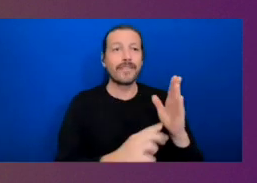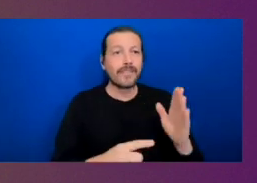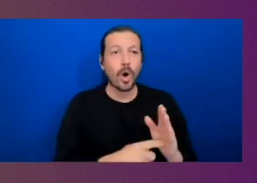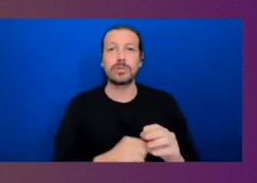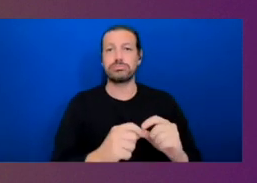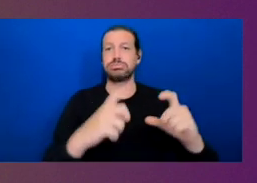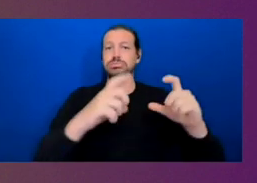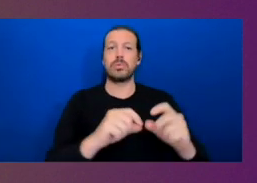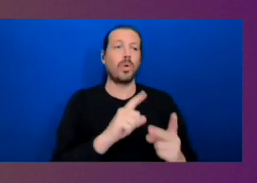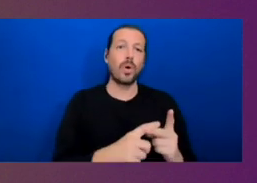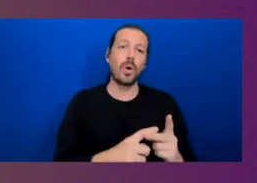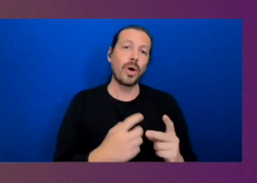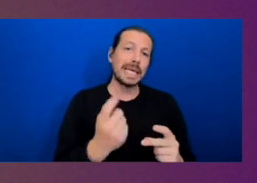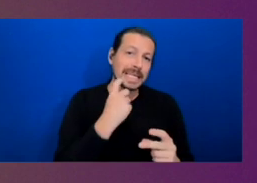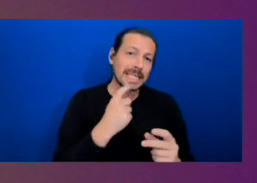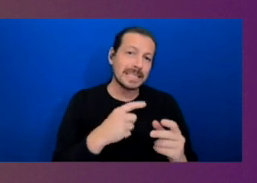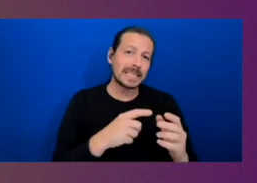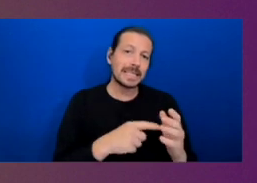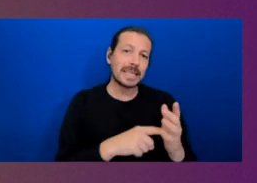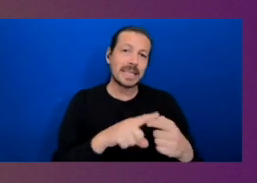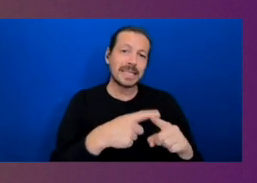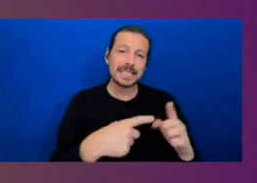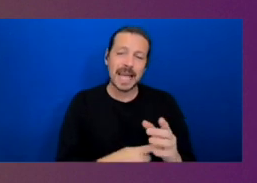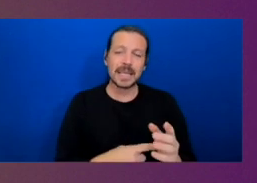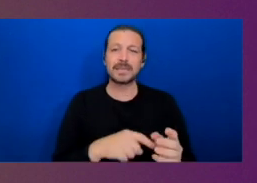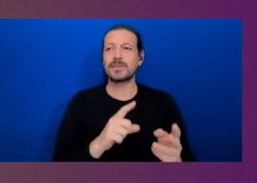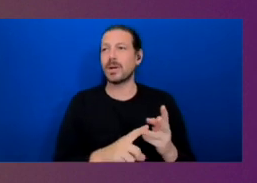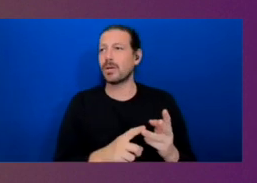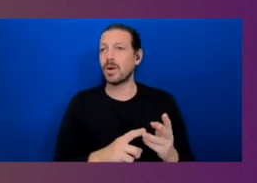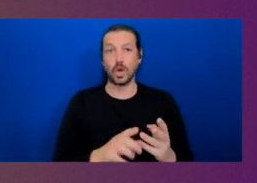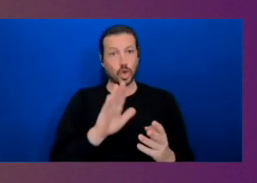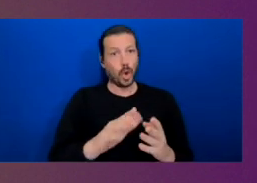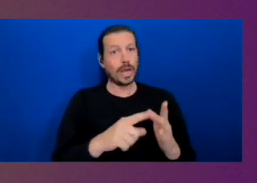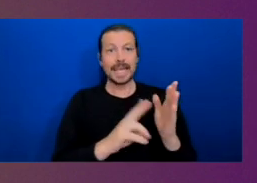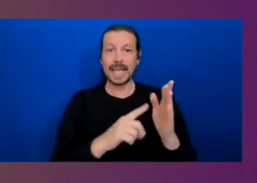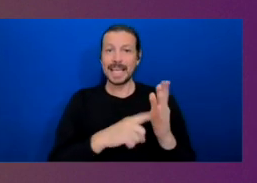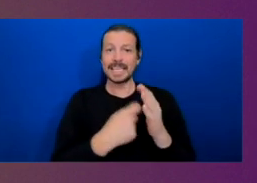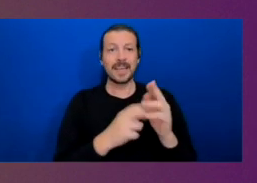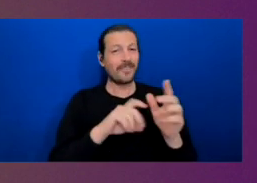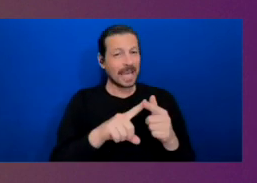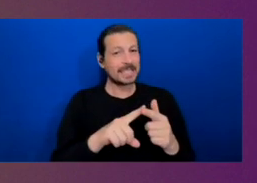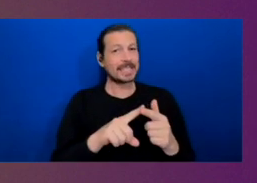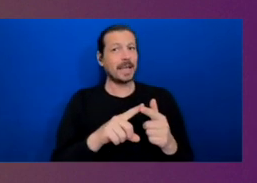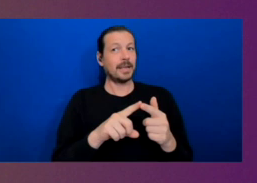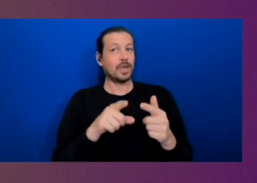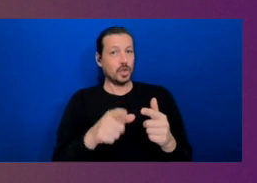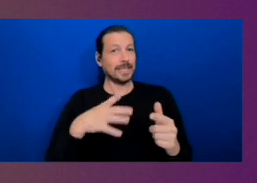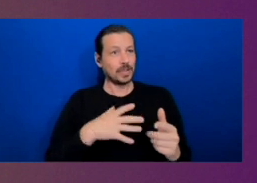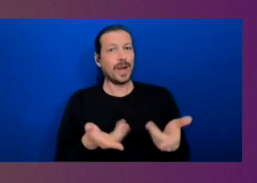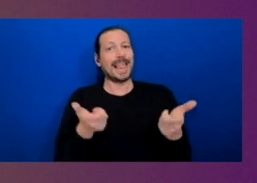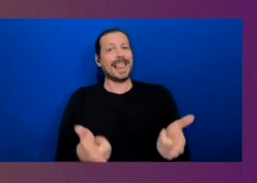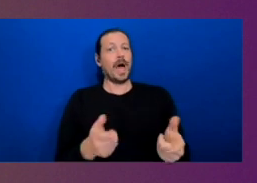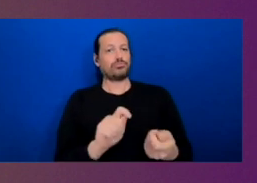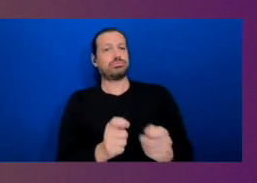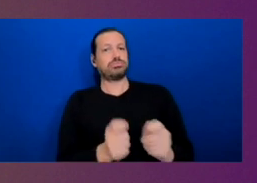easier text. So how you create your interface, how you create your product, by being intentional, you understand what are the options that you